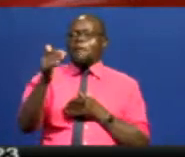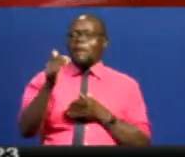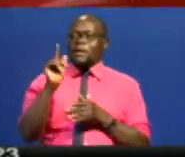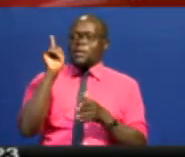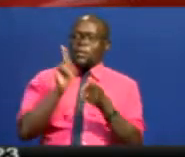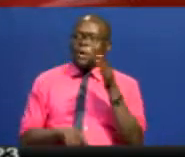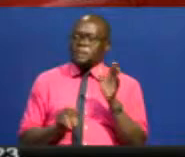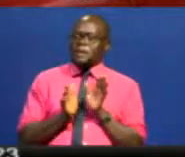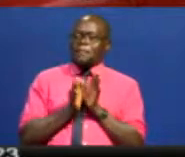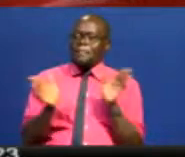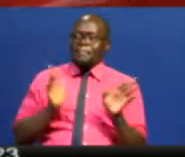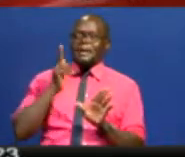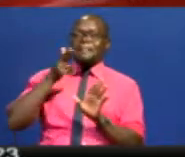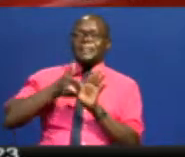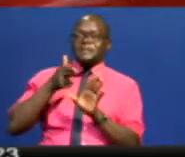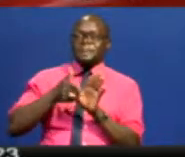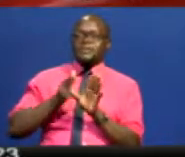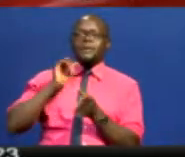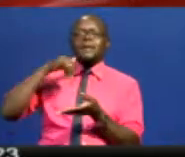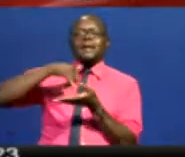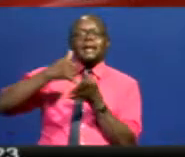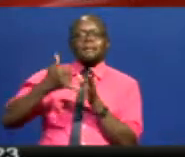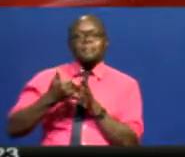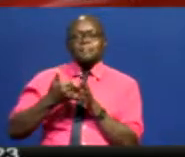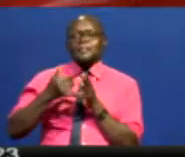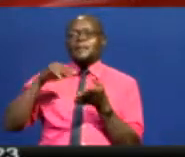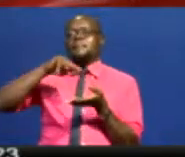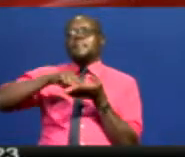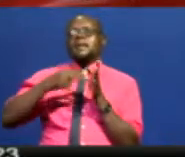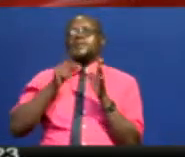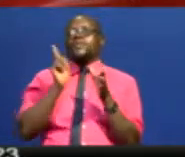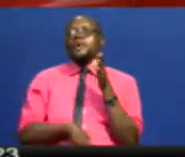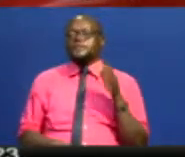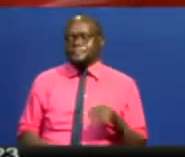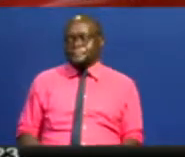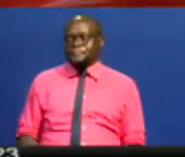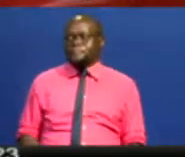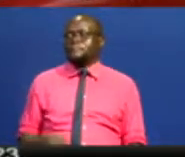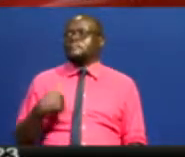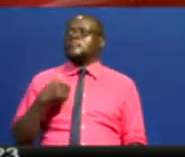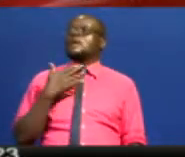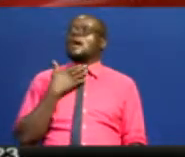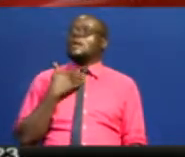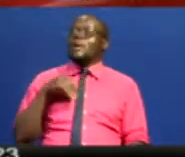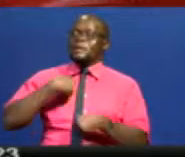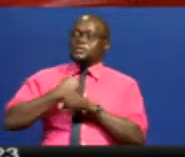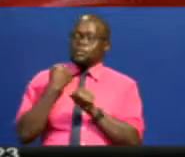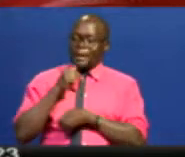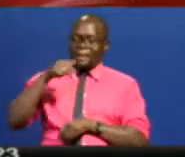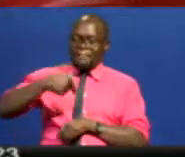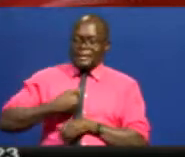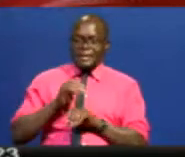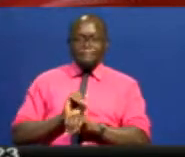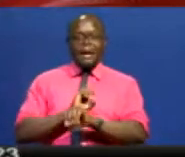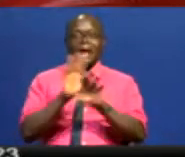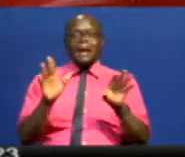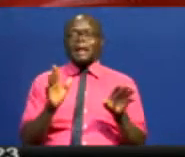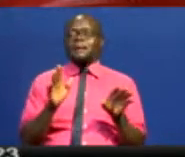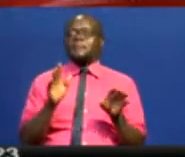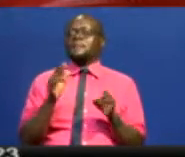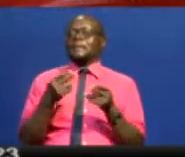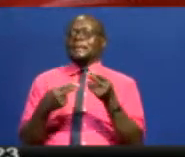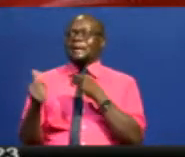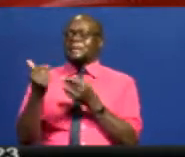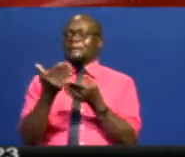what public participation entails. Honorable Speaker, I want to make myself clear and say that they can